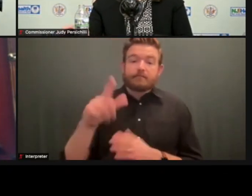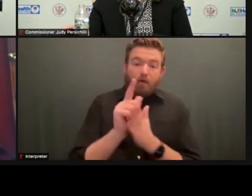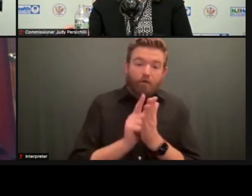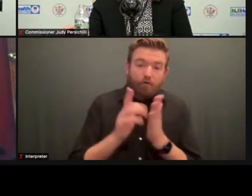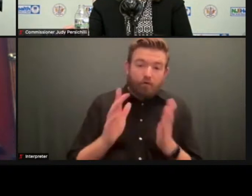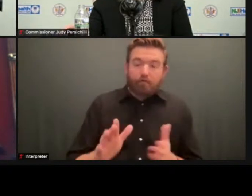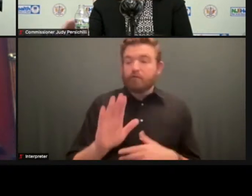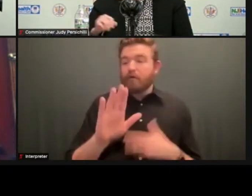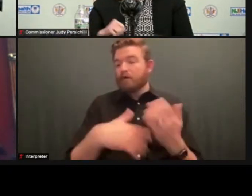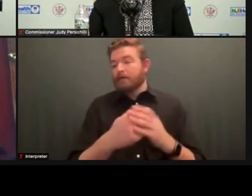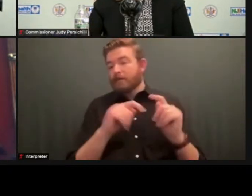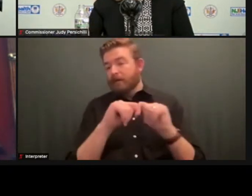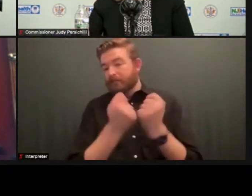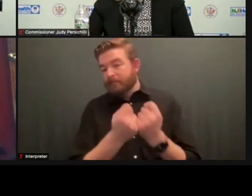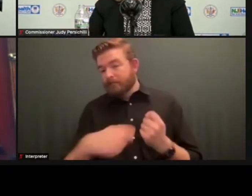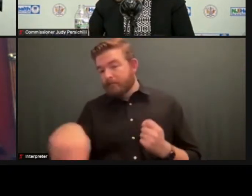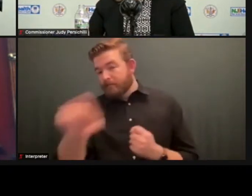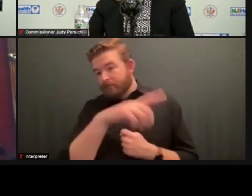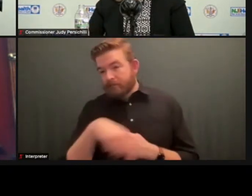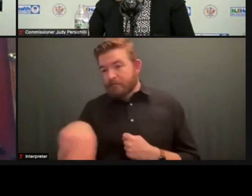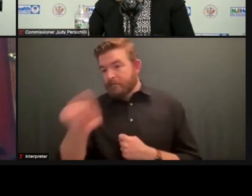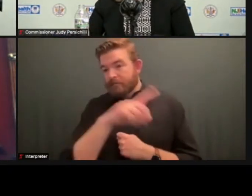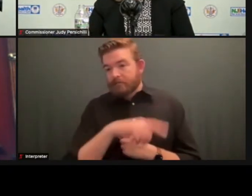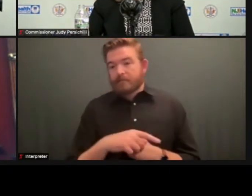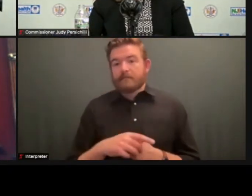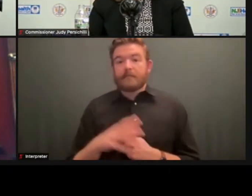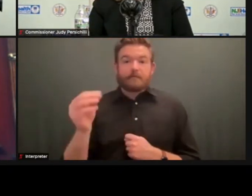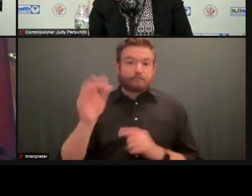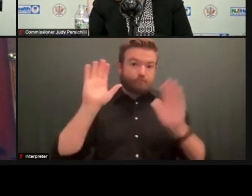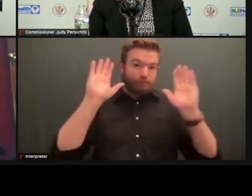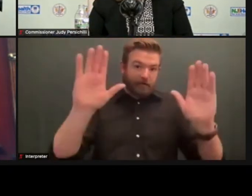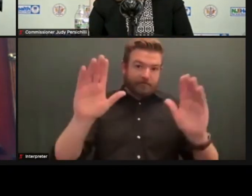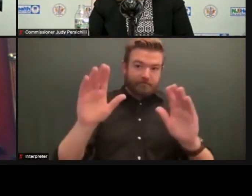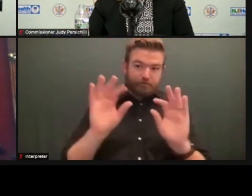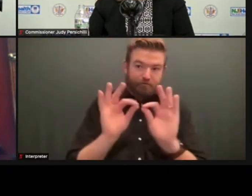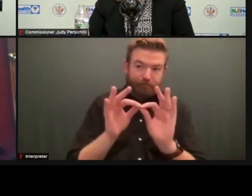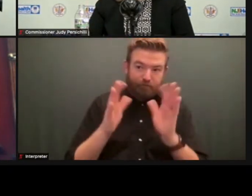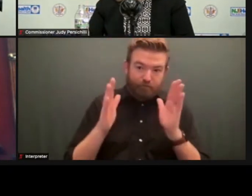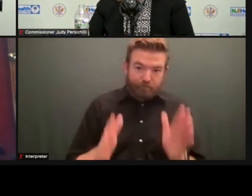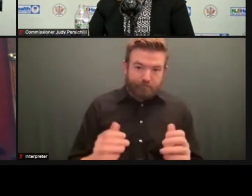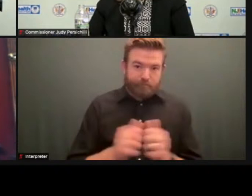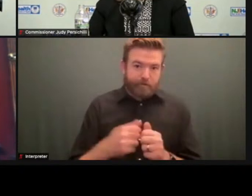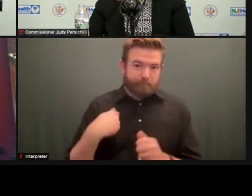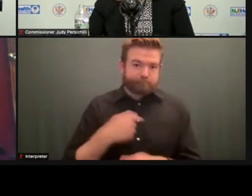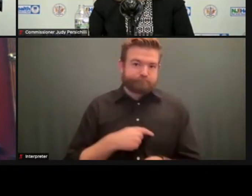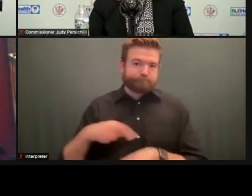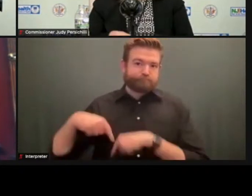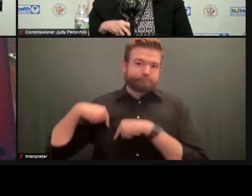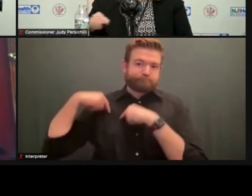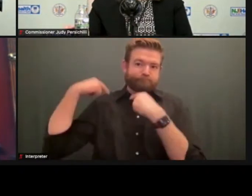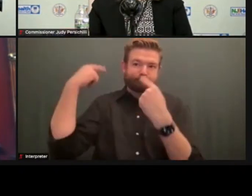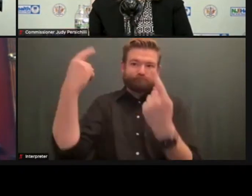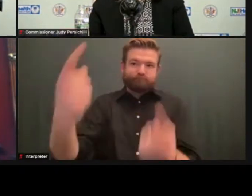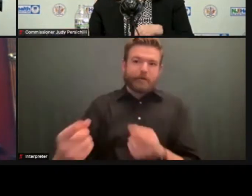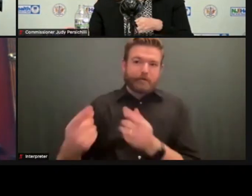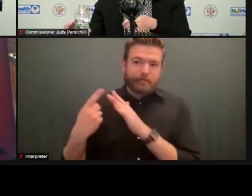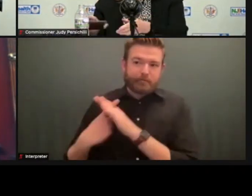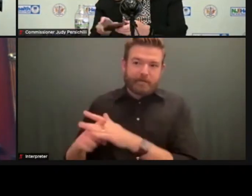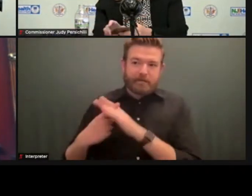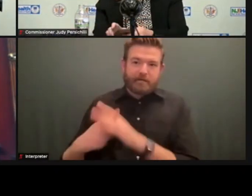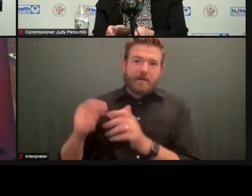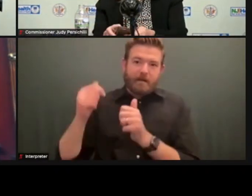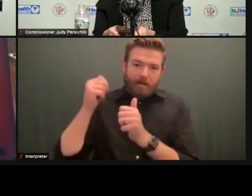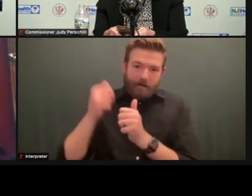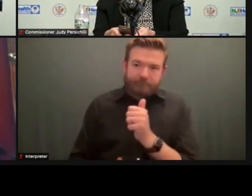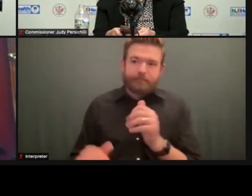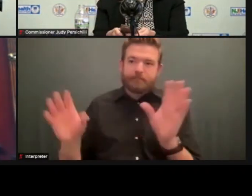including our outstanding sign language folks who have been with us from moment one at every single one of these press conferences, and they